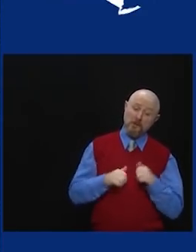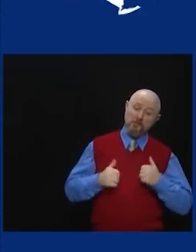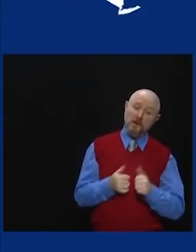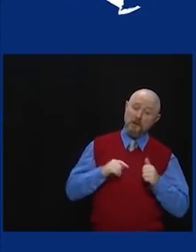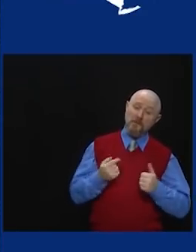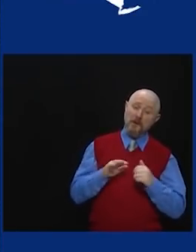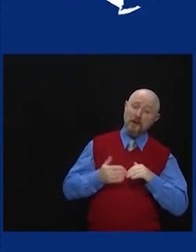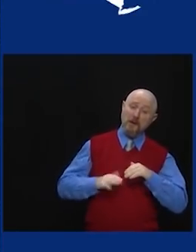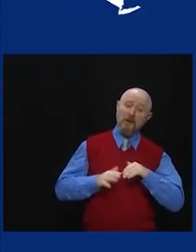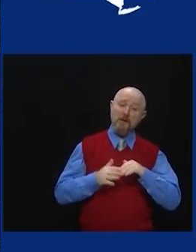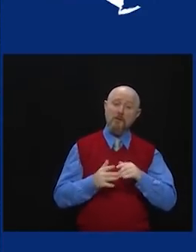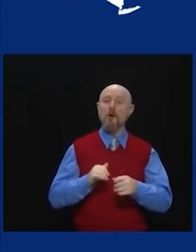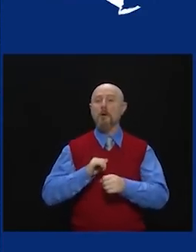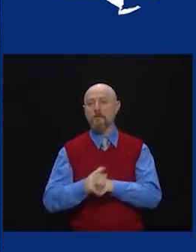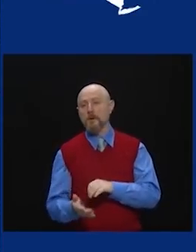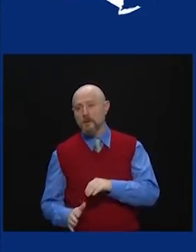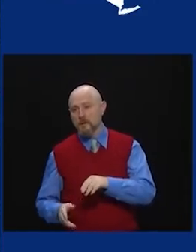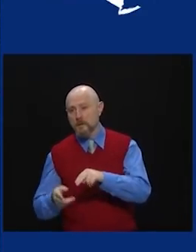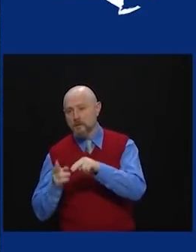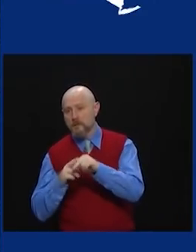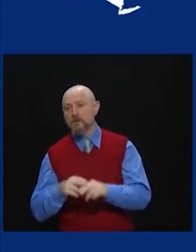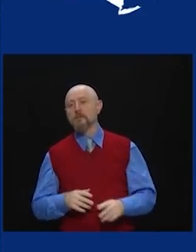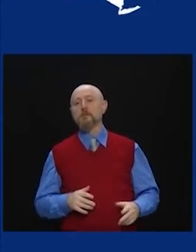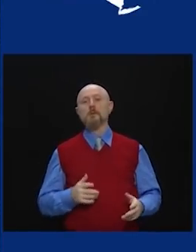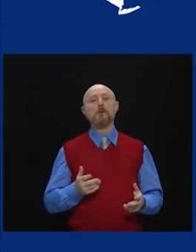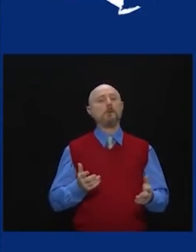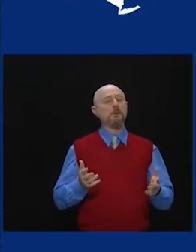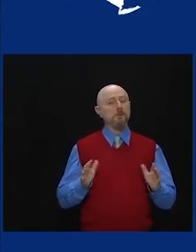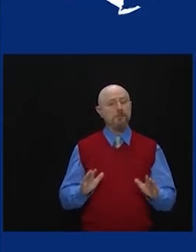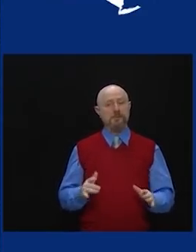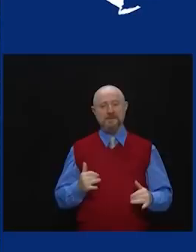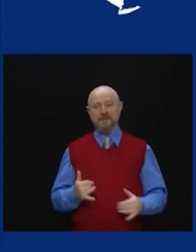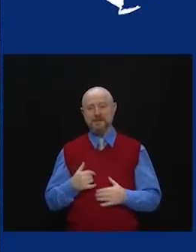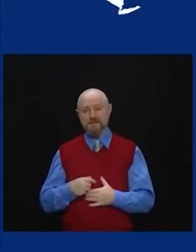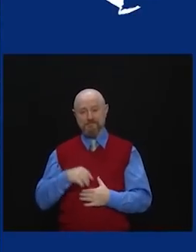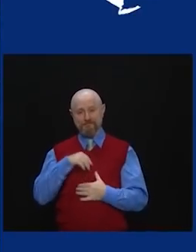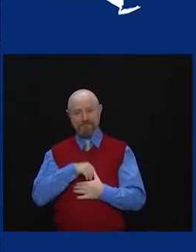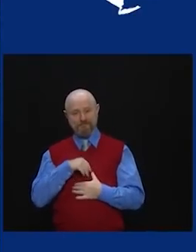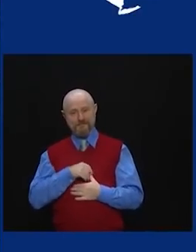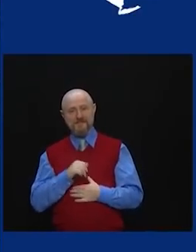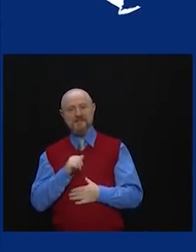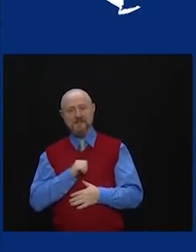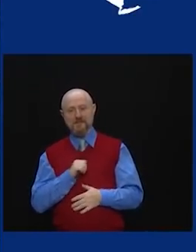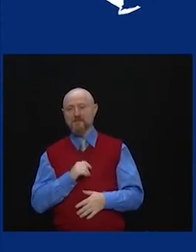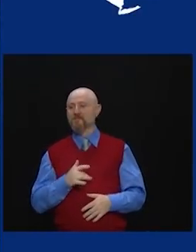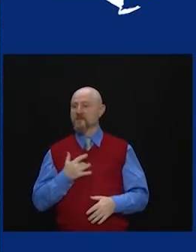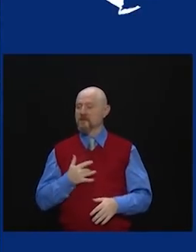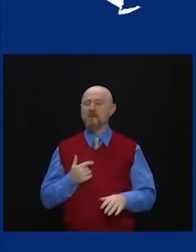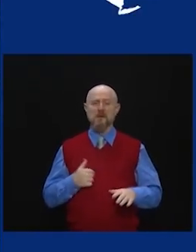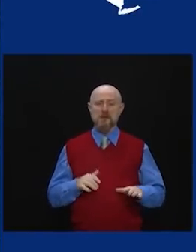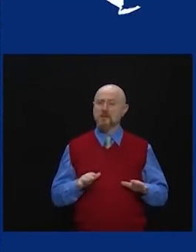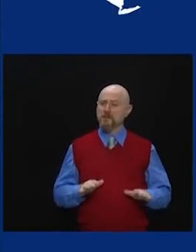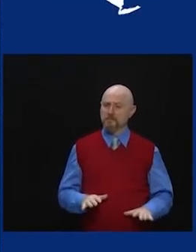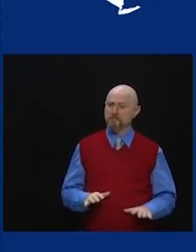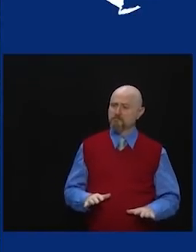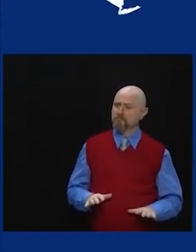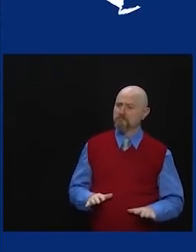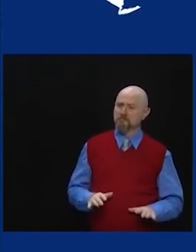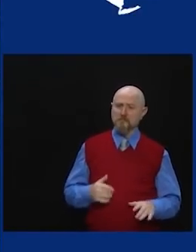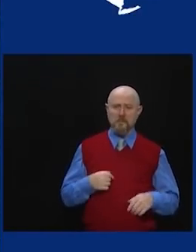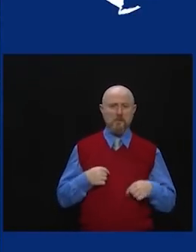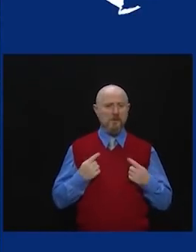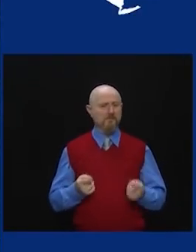COVID. But I have this sense of calm within me because my whole life I've been prepared for